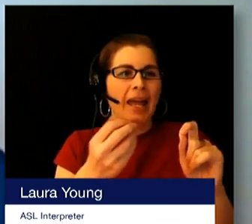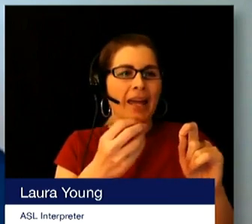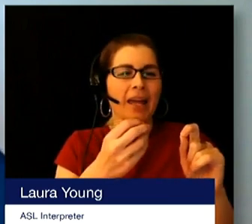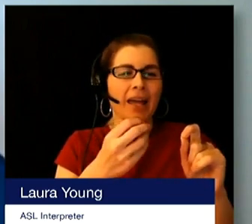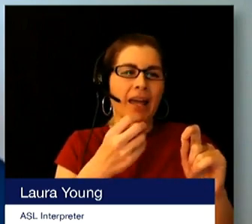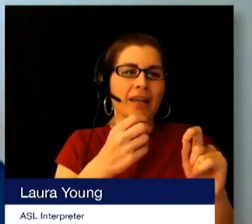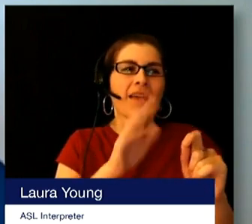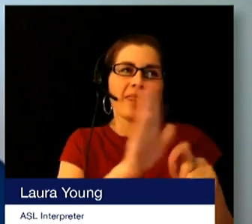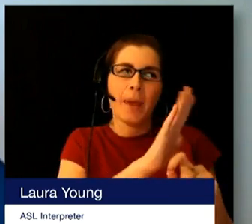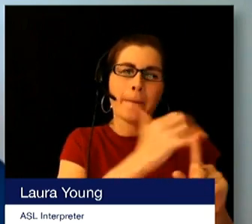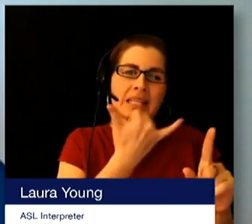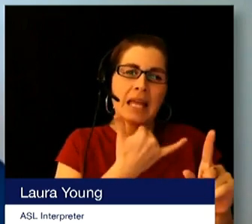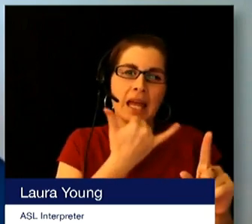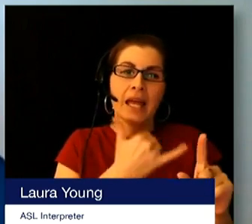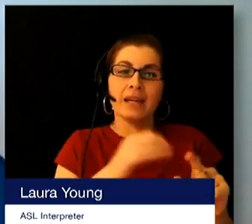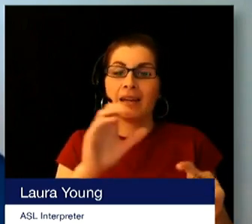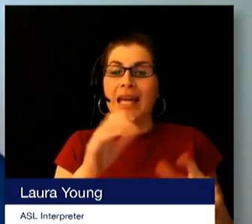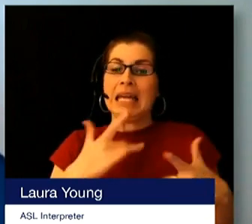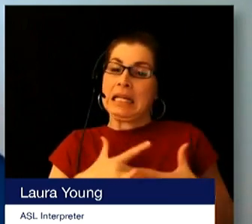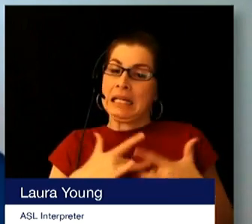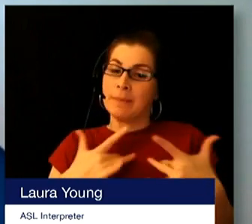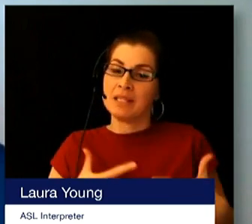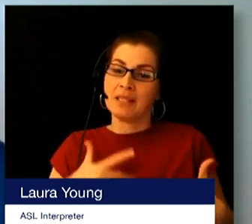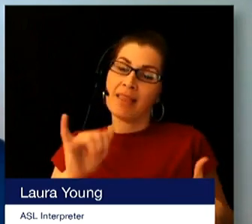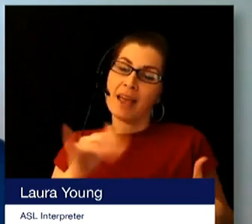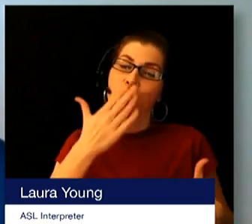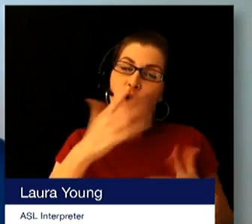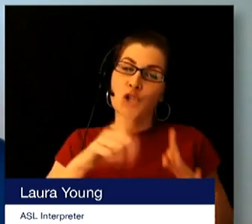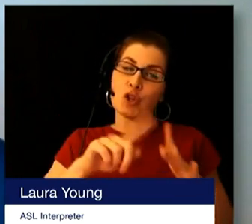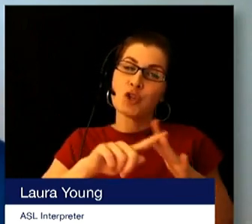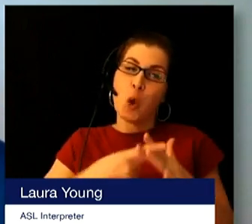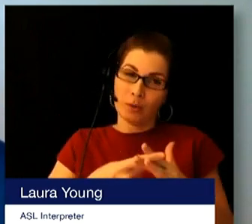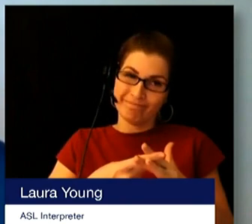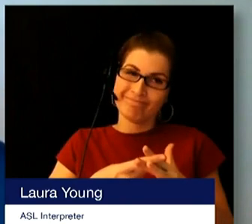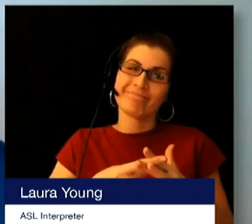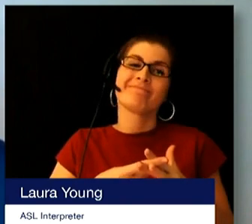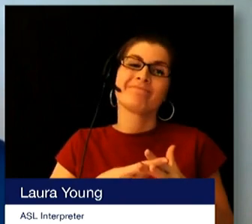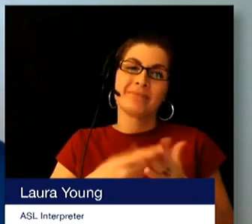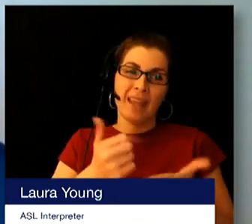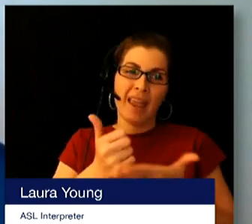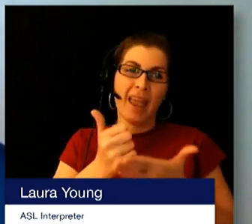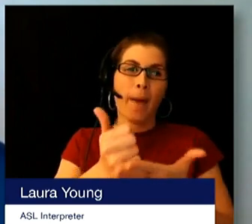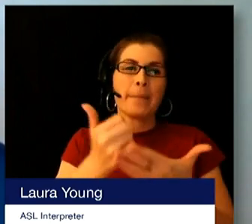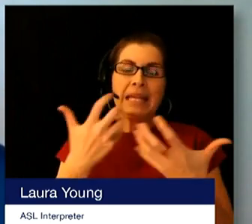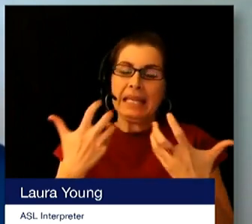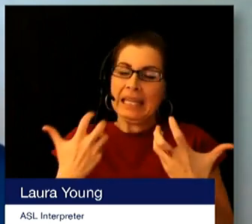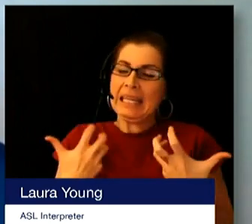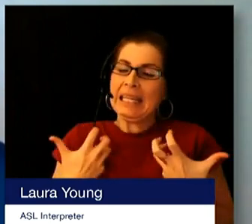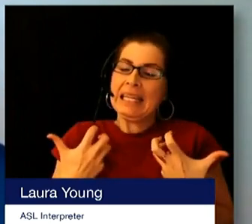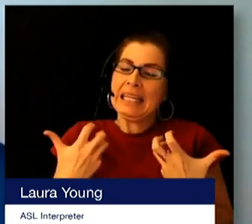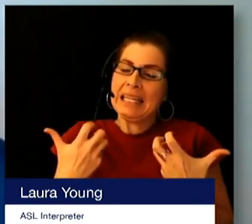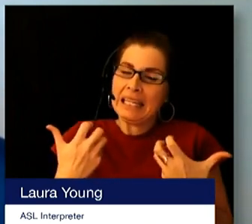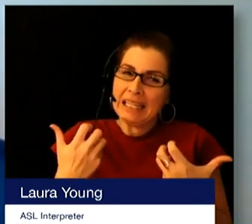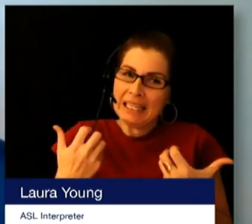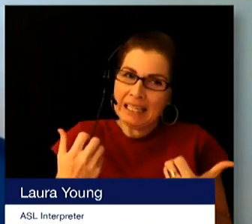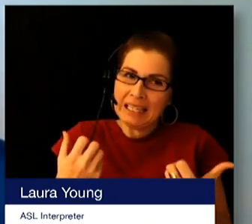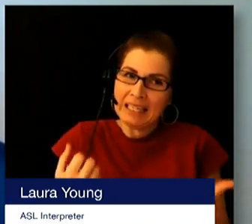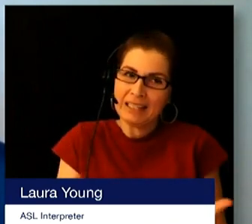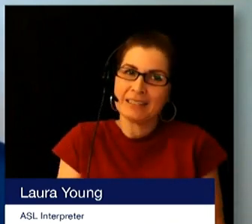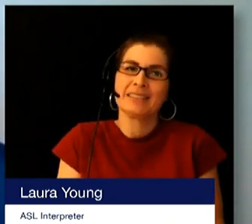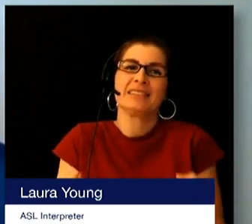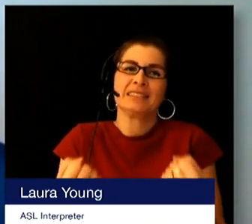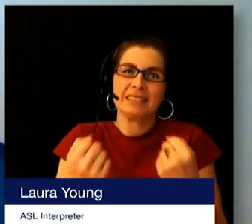mistakes, clemency is the way to start that process, this process of healing and redemption, but ultimately reconciliation as